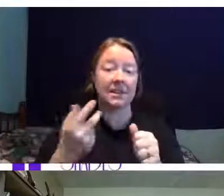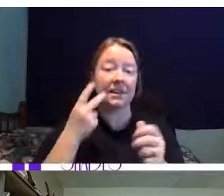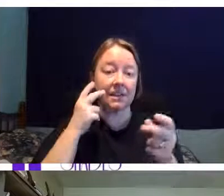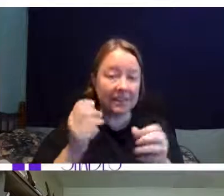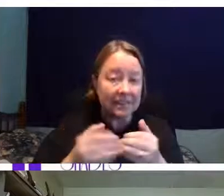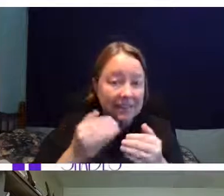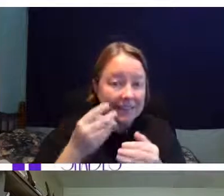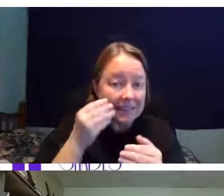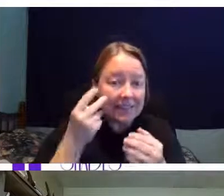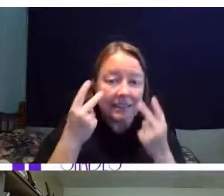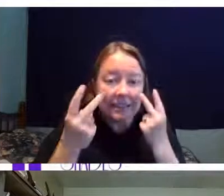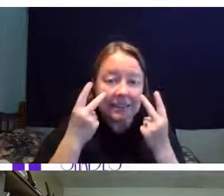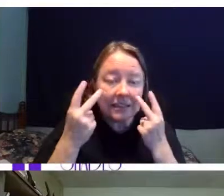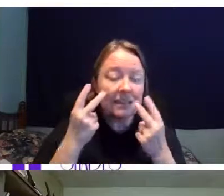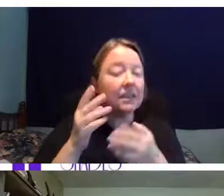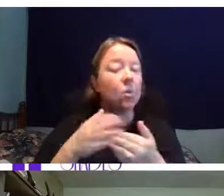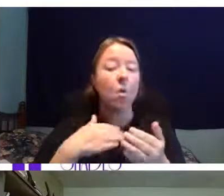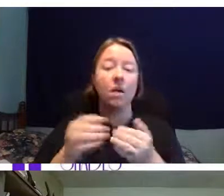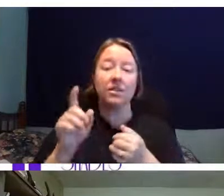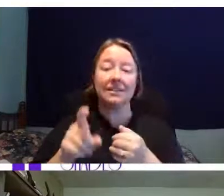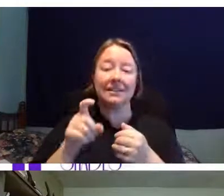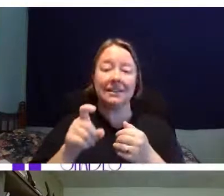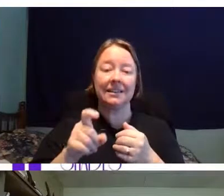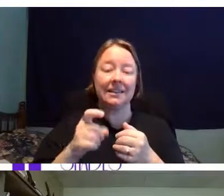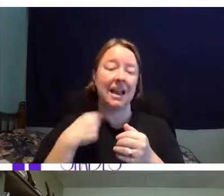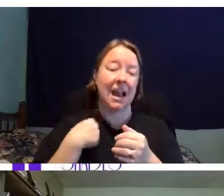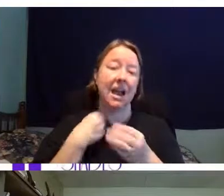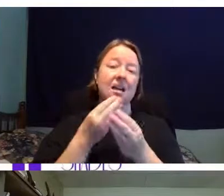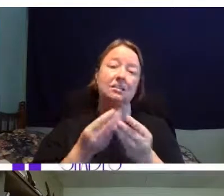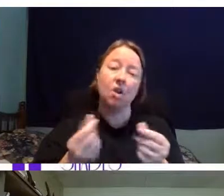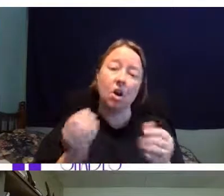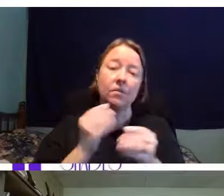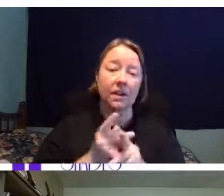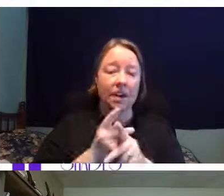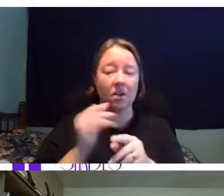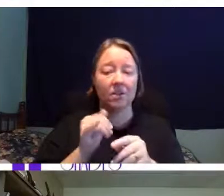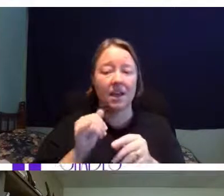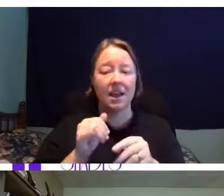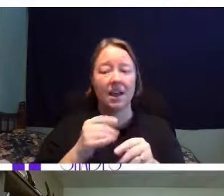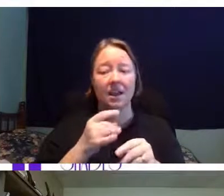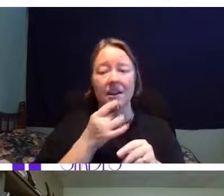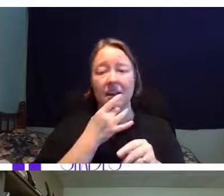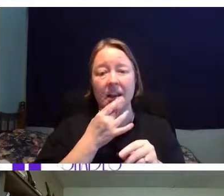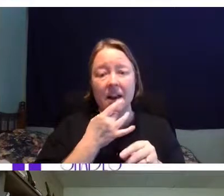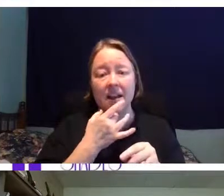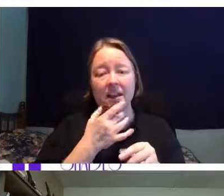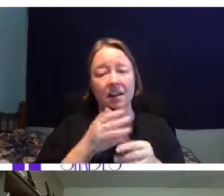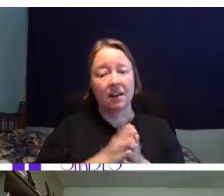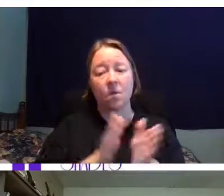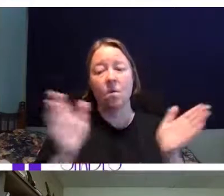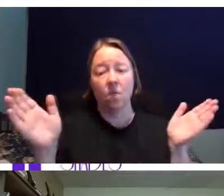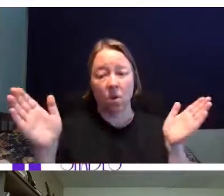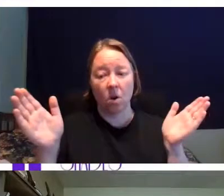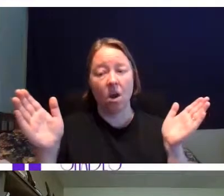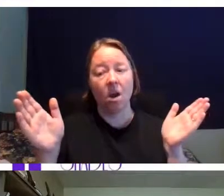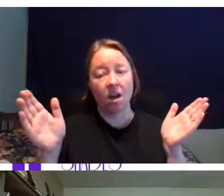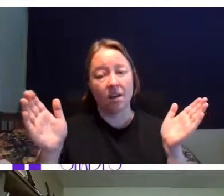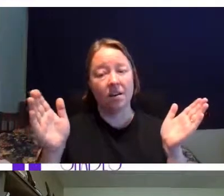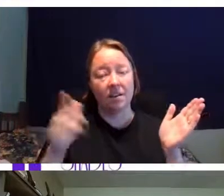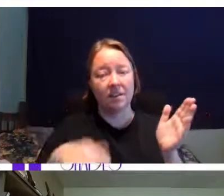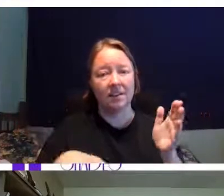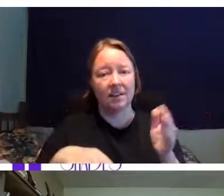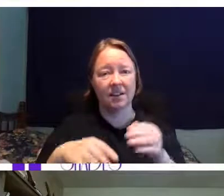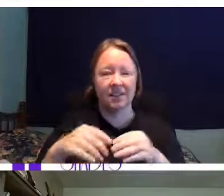needed. Whatever's needed is taken care of, whether it's lighting and just overall. The concrete,